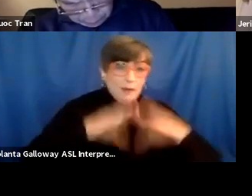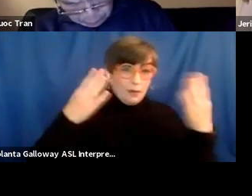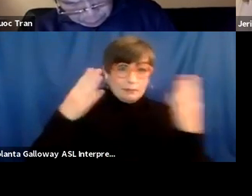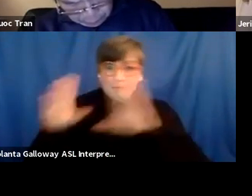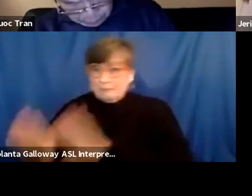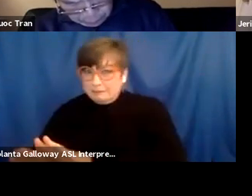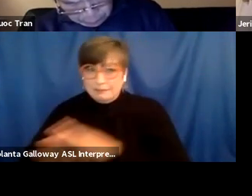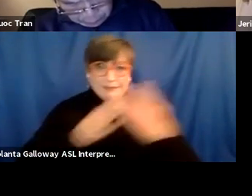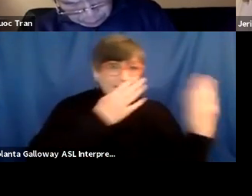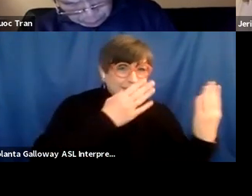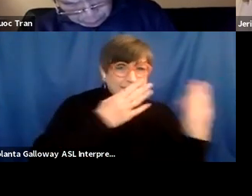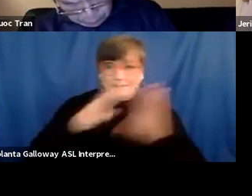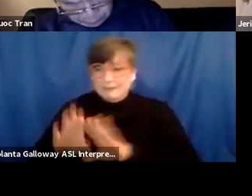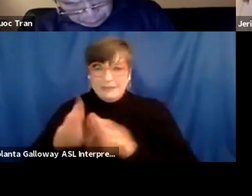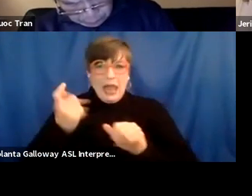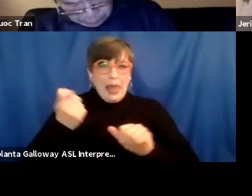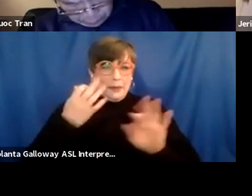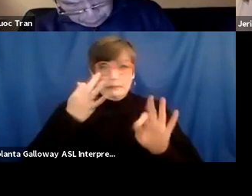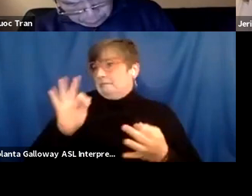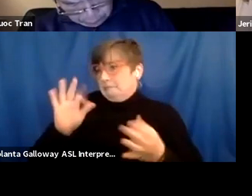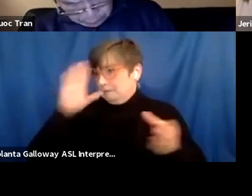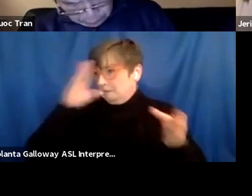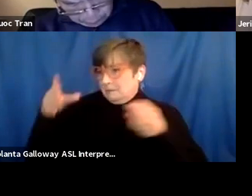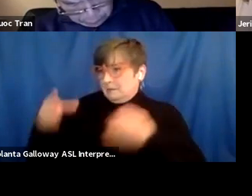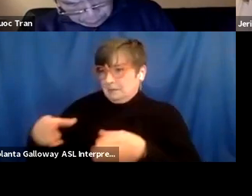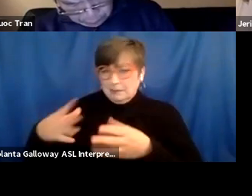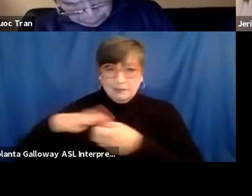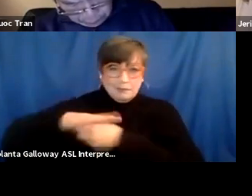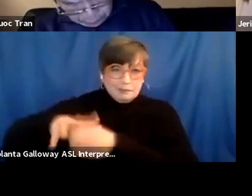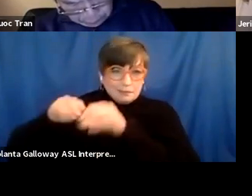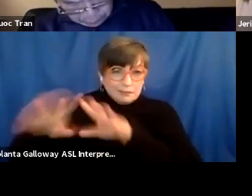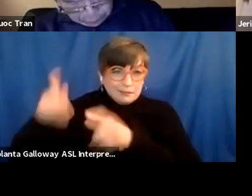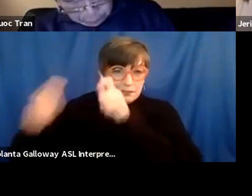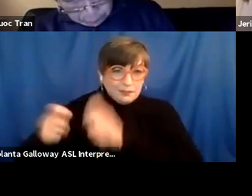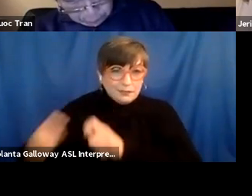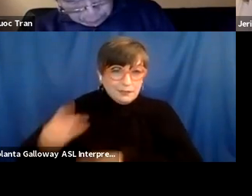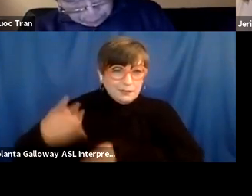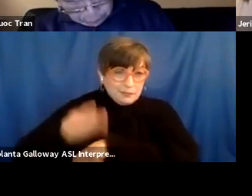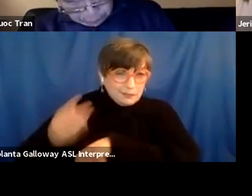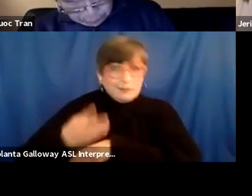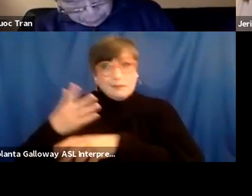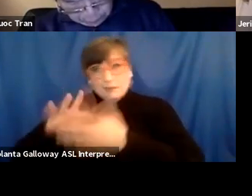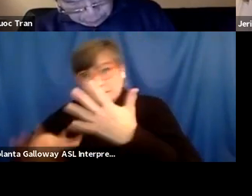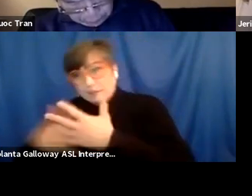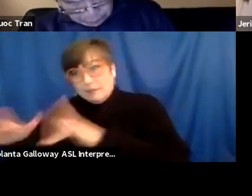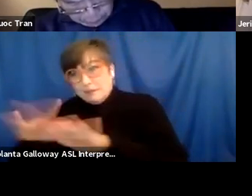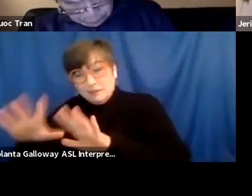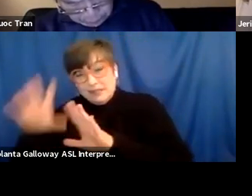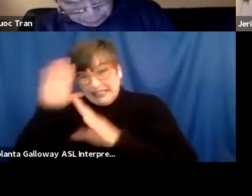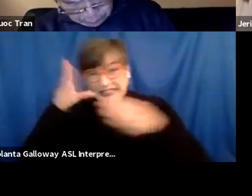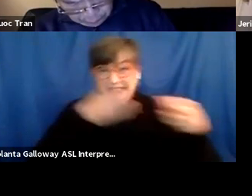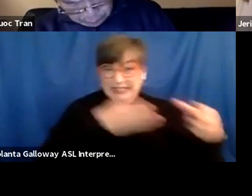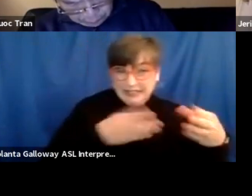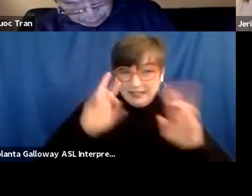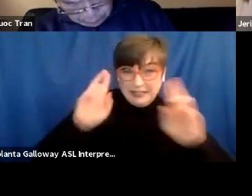so we've been somewhat distracted from that since December, but I hope to get to that in the future. But that's not the